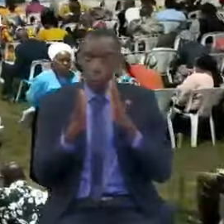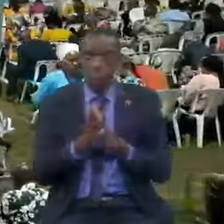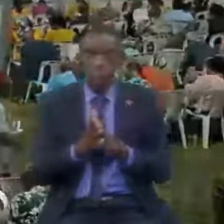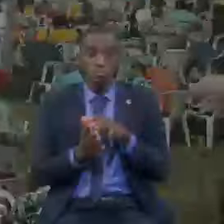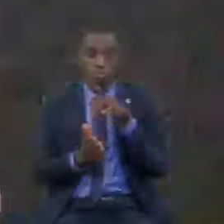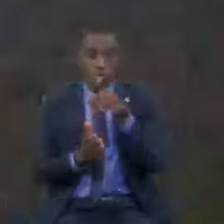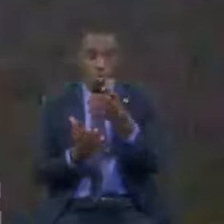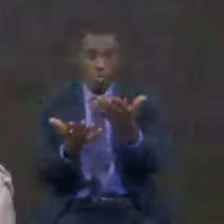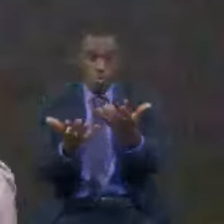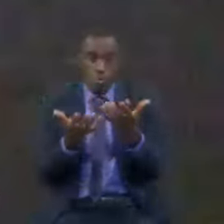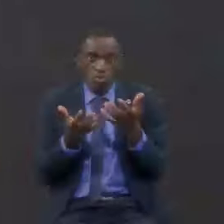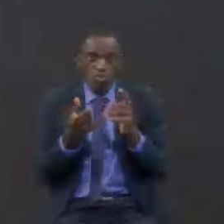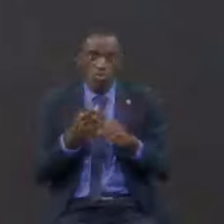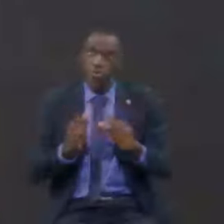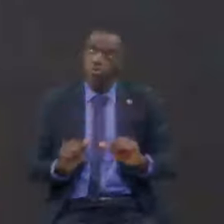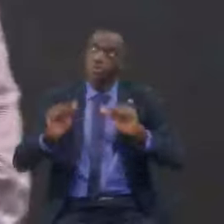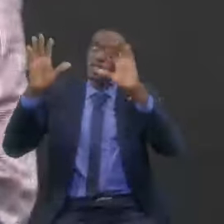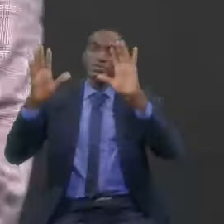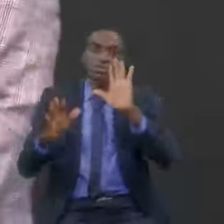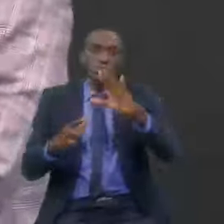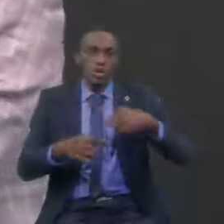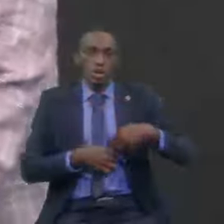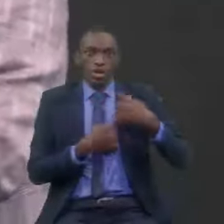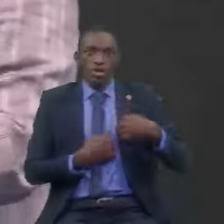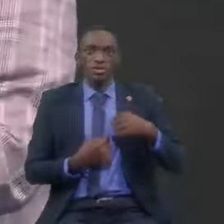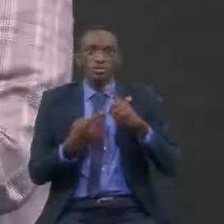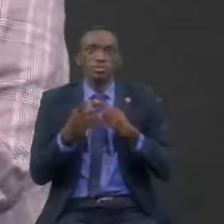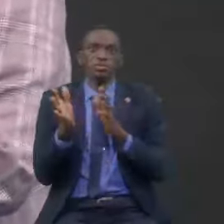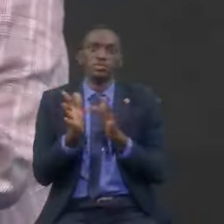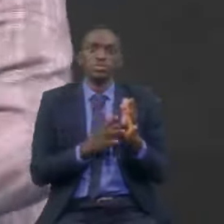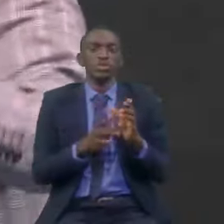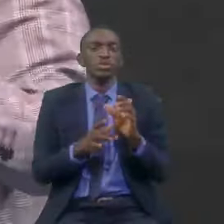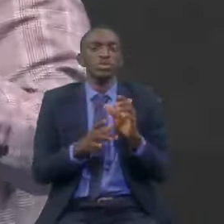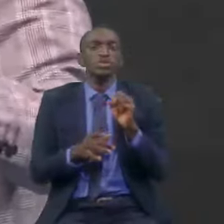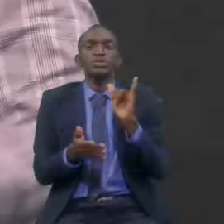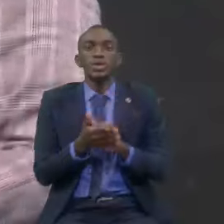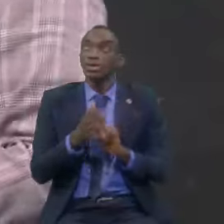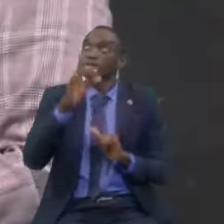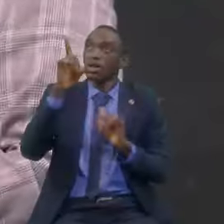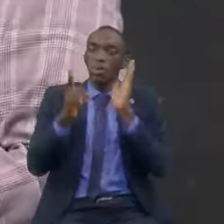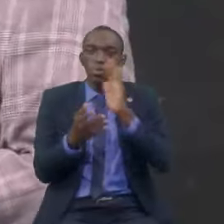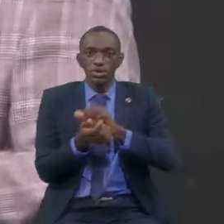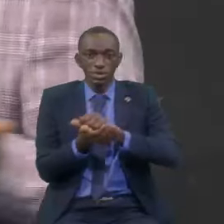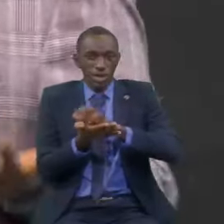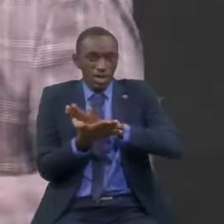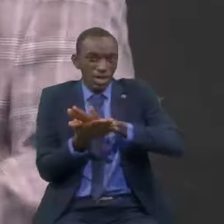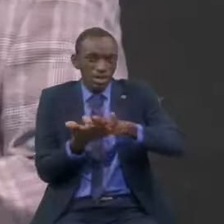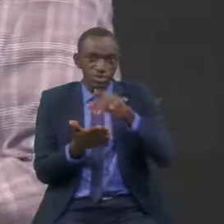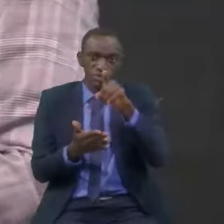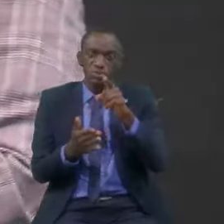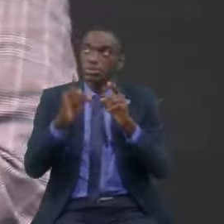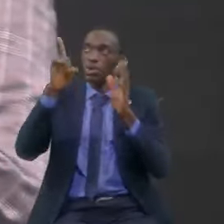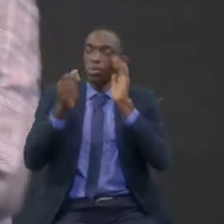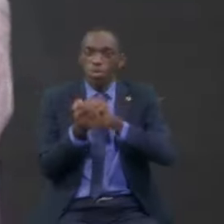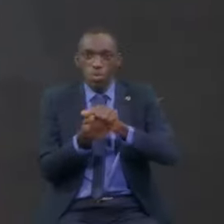give your heart to Jesus so that he'll cleanse you. He'll wash you. He'll purge you. He'll